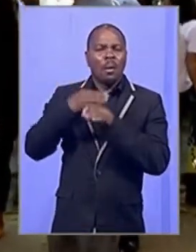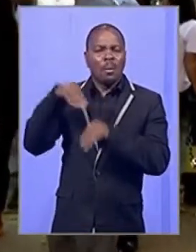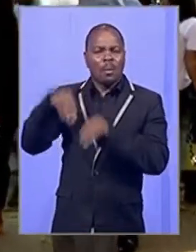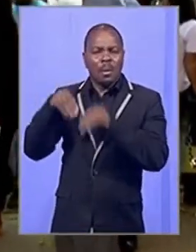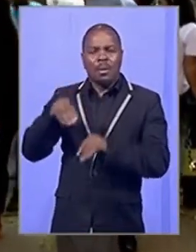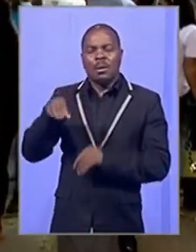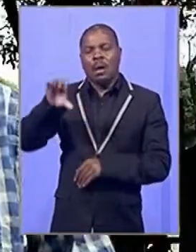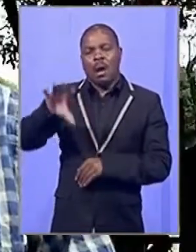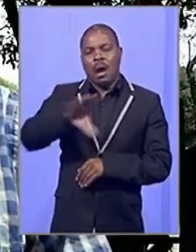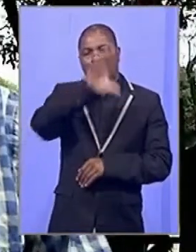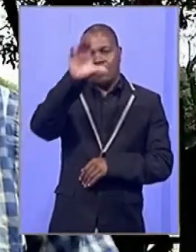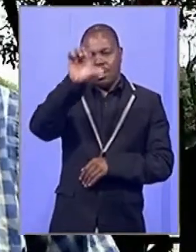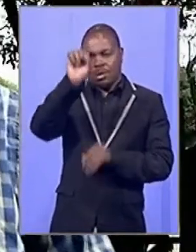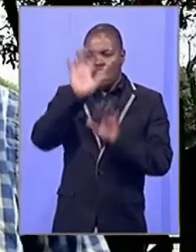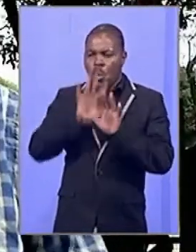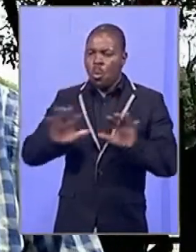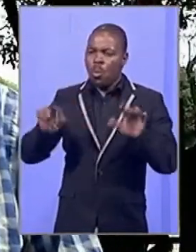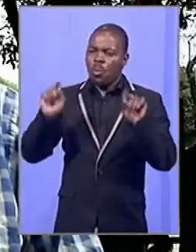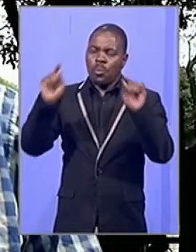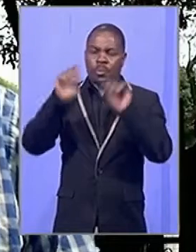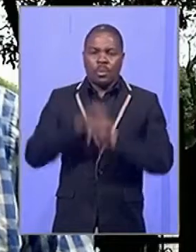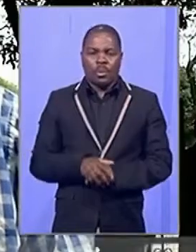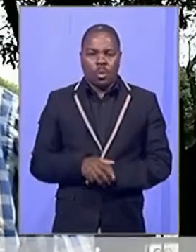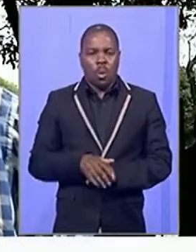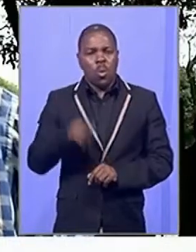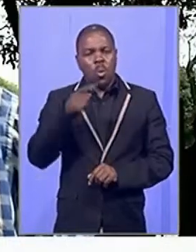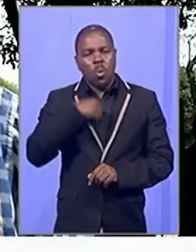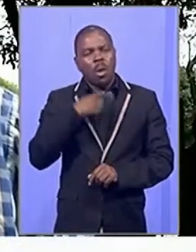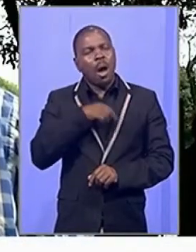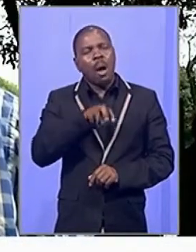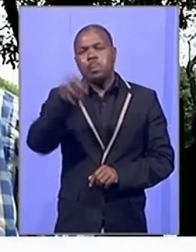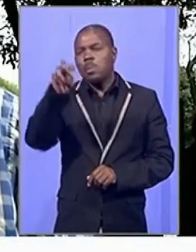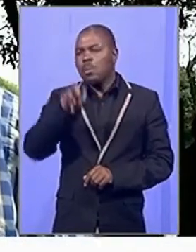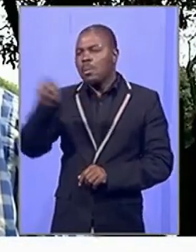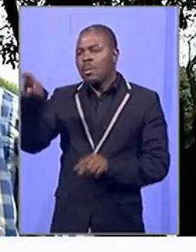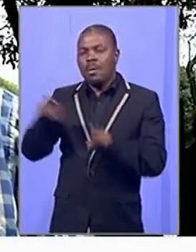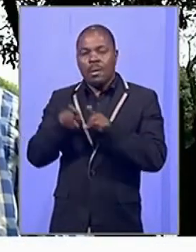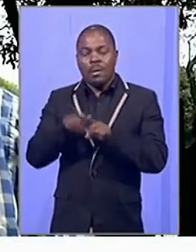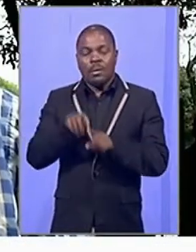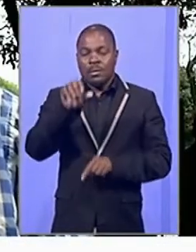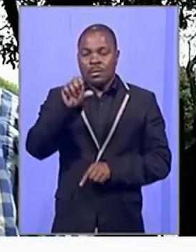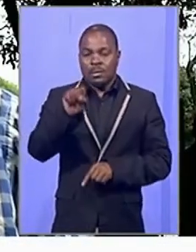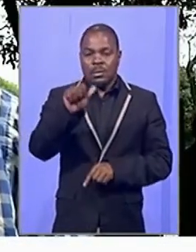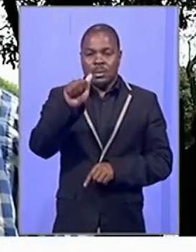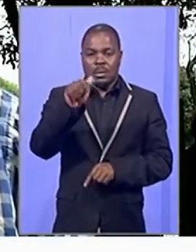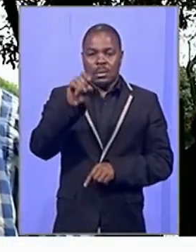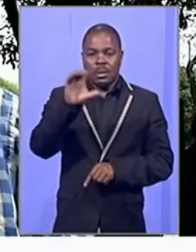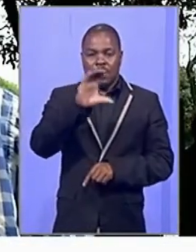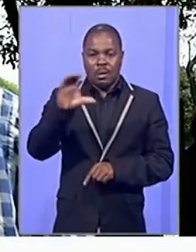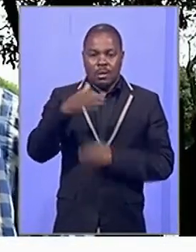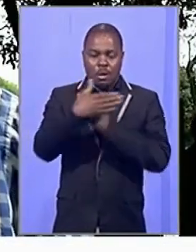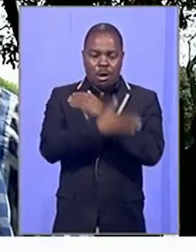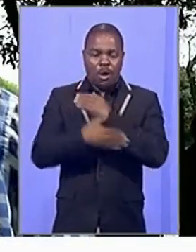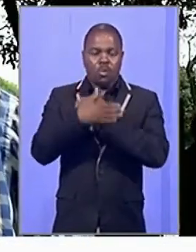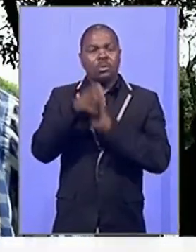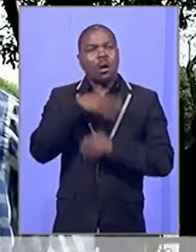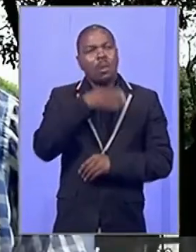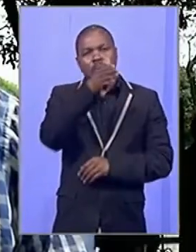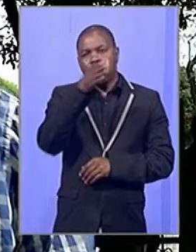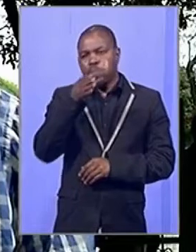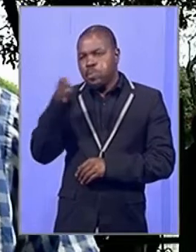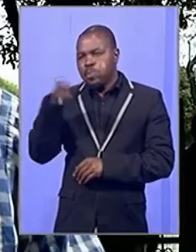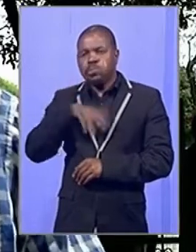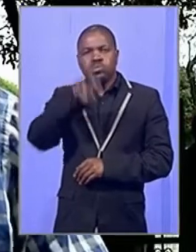jwa Afrika. Re tsharolotse diphuka tsa rona go ya go di SADC areas, countries tse di welang